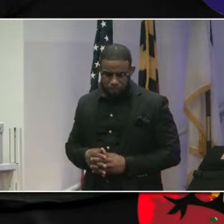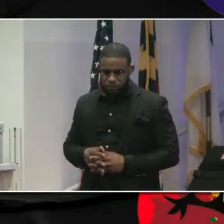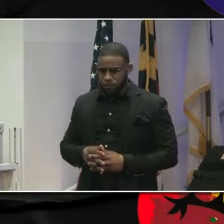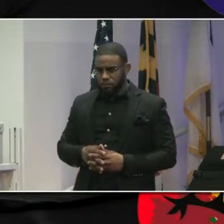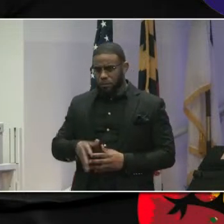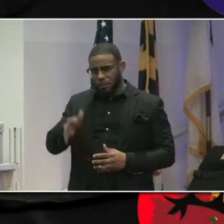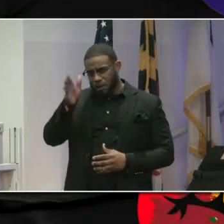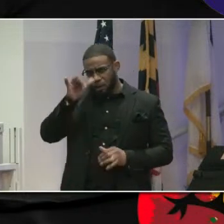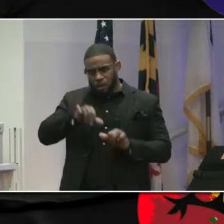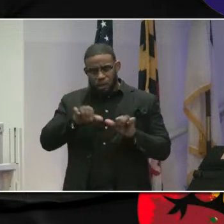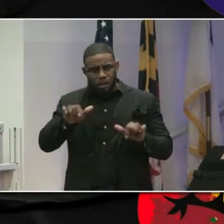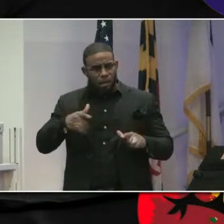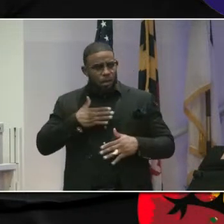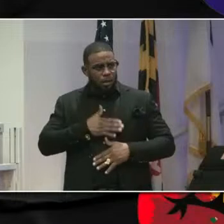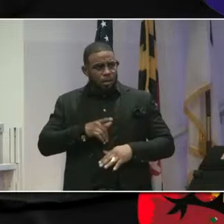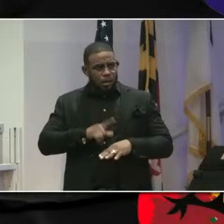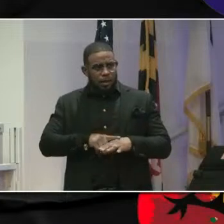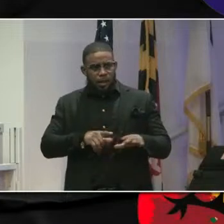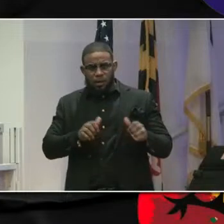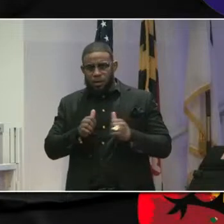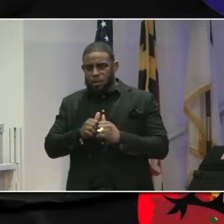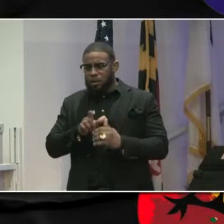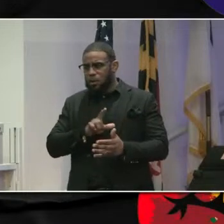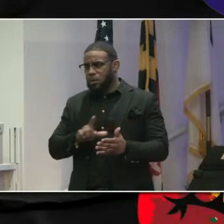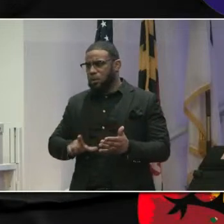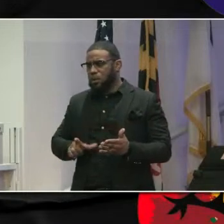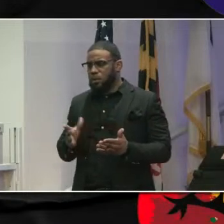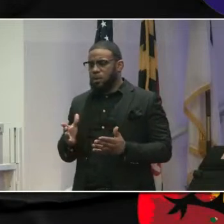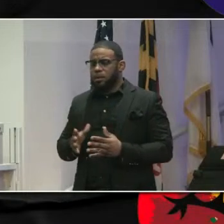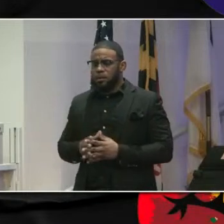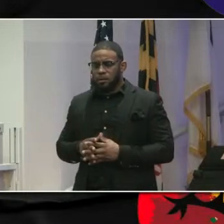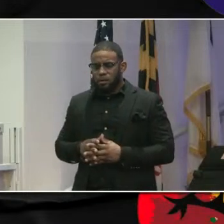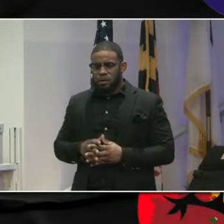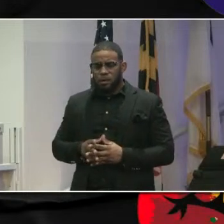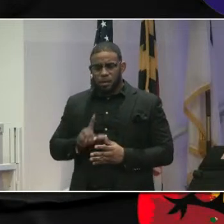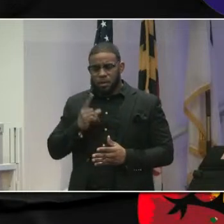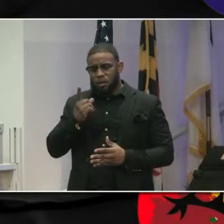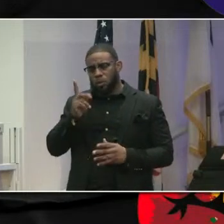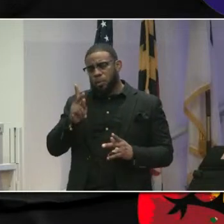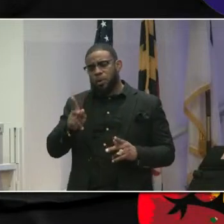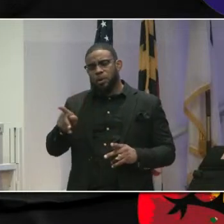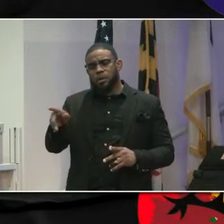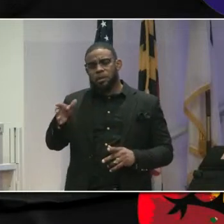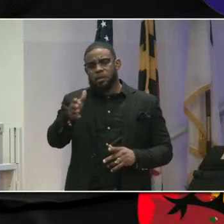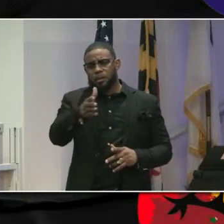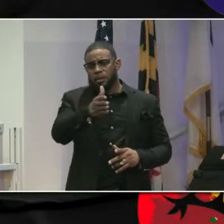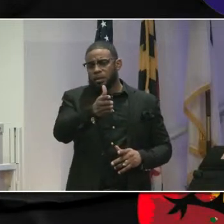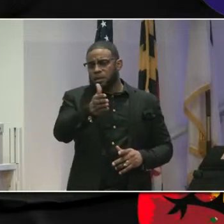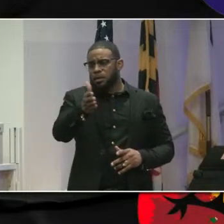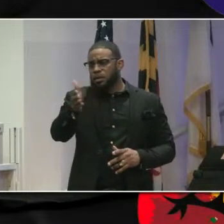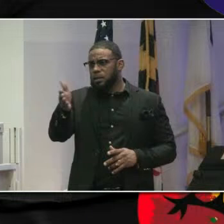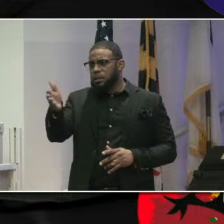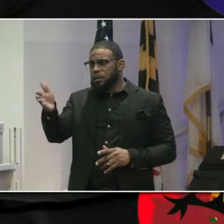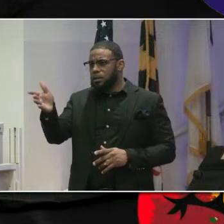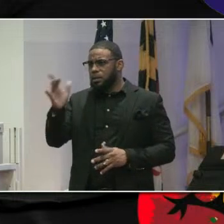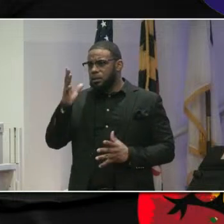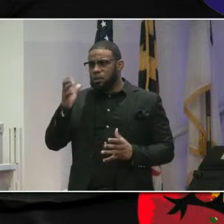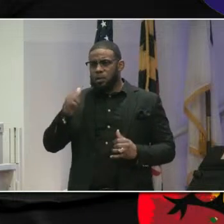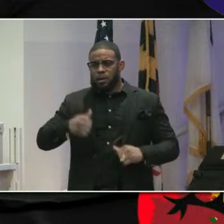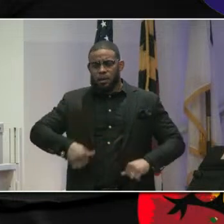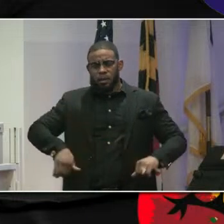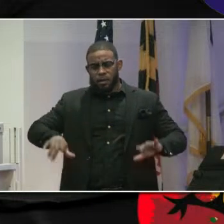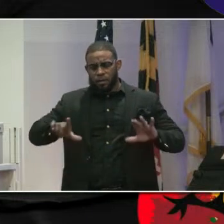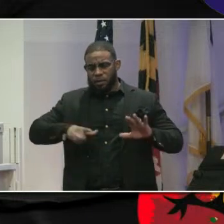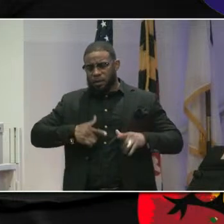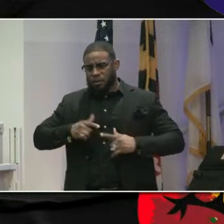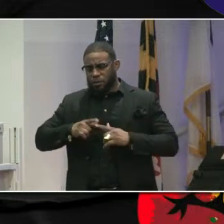while they're at the altar and they're enjoying their time with the Lord, is there one person who would like to give their life